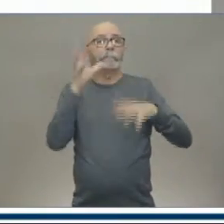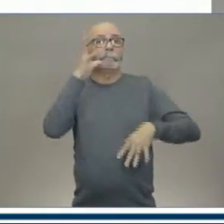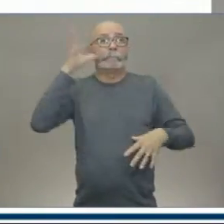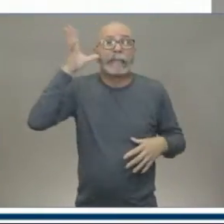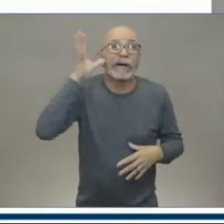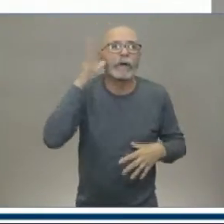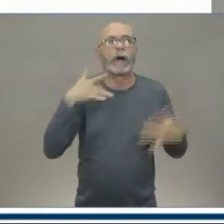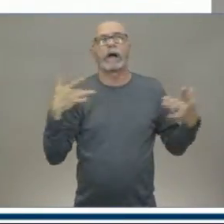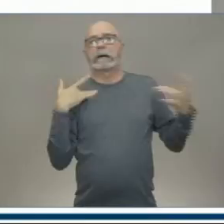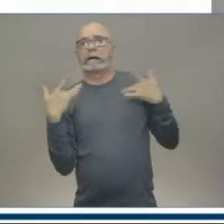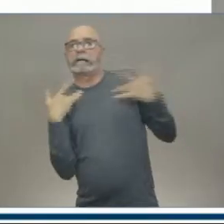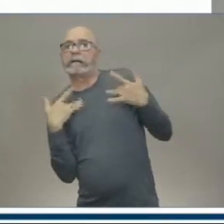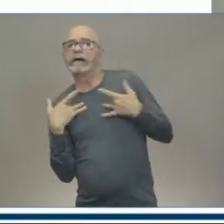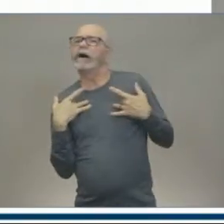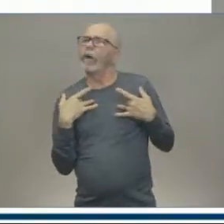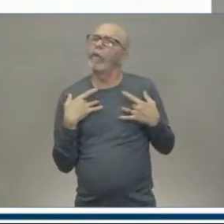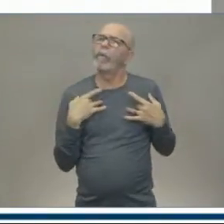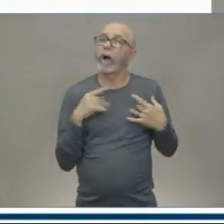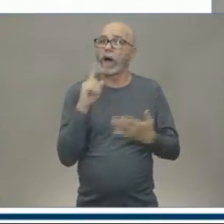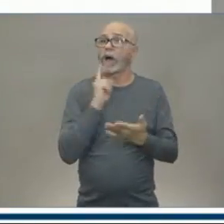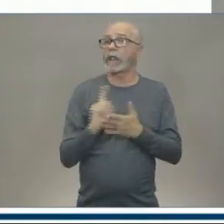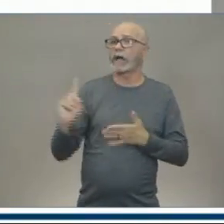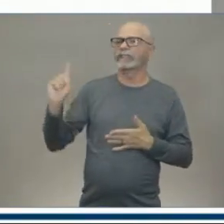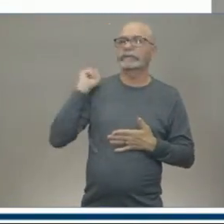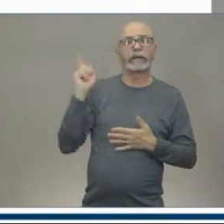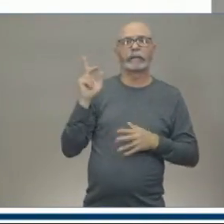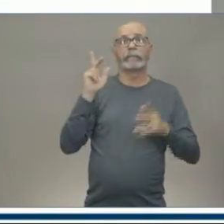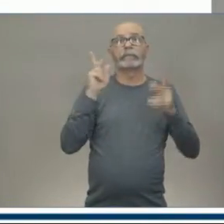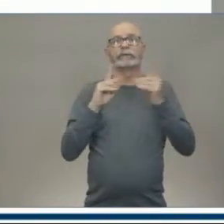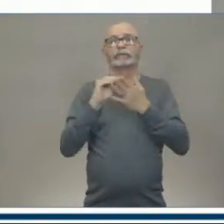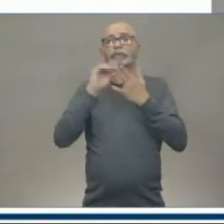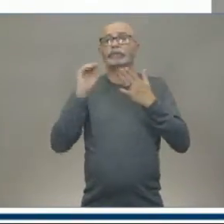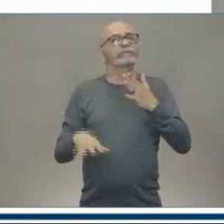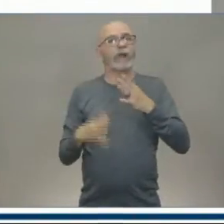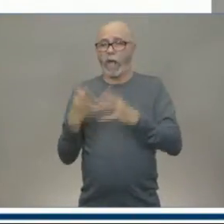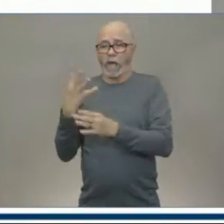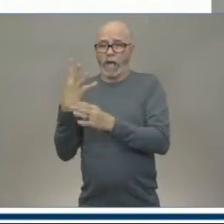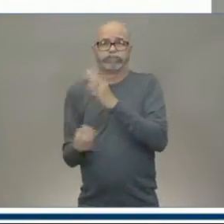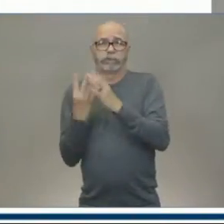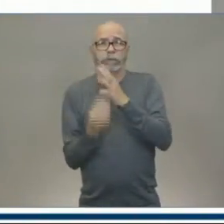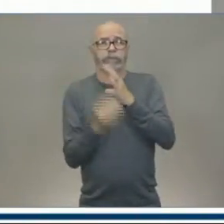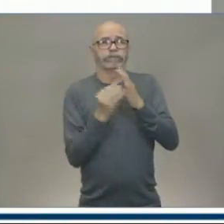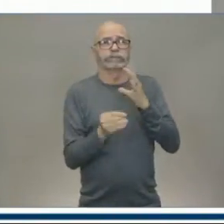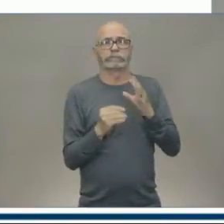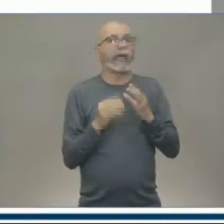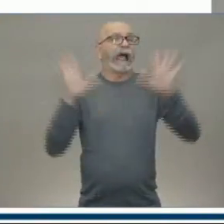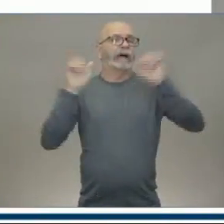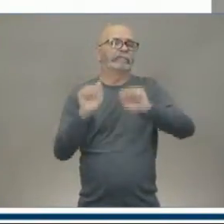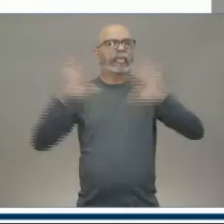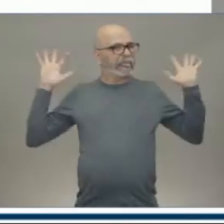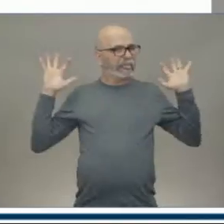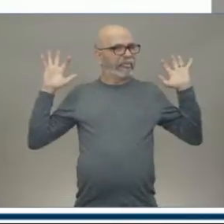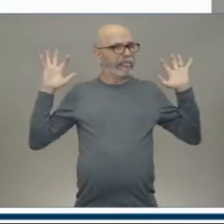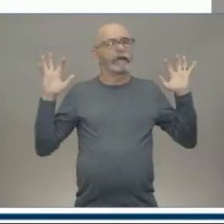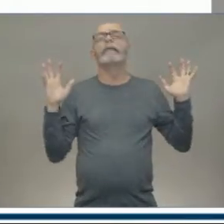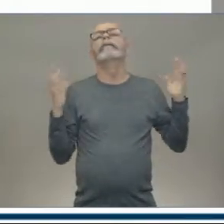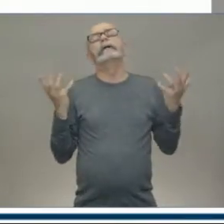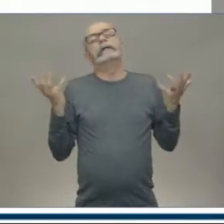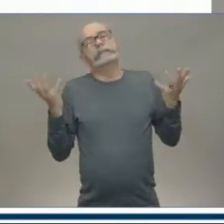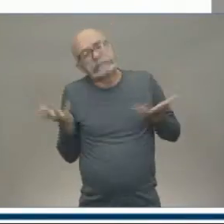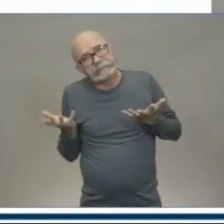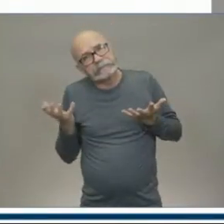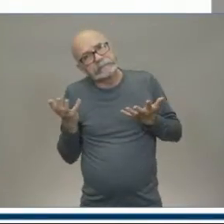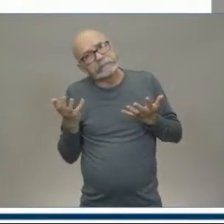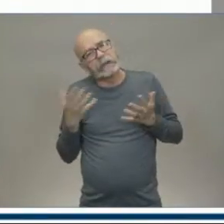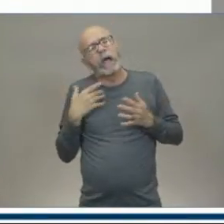high absenteeism rate last week, I've been told by education, in these schools. So there's a lot of concern. So out of putting all that